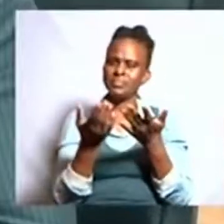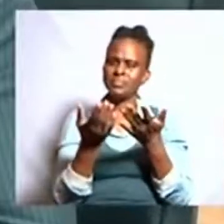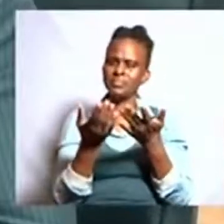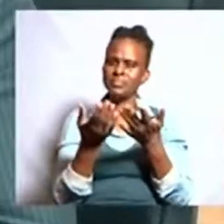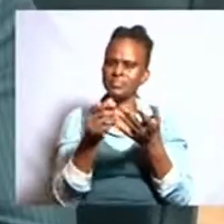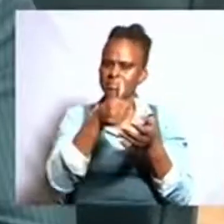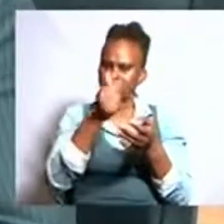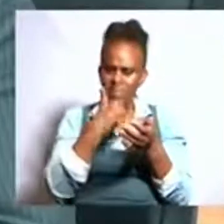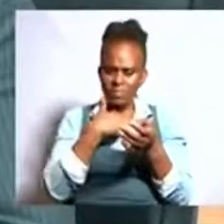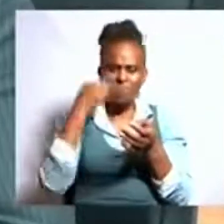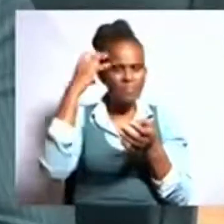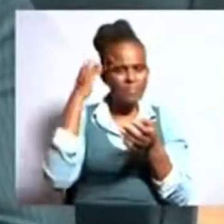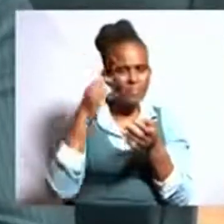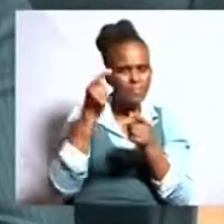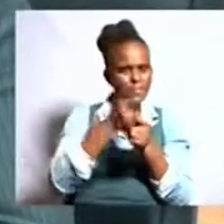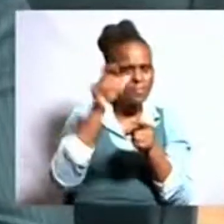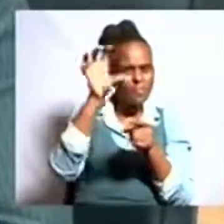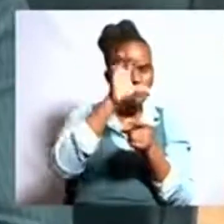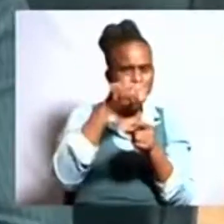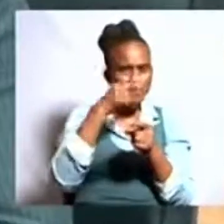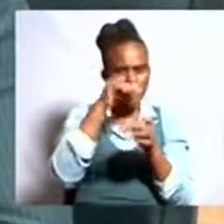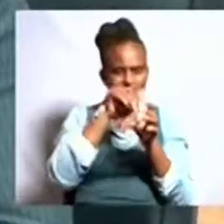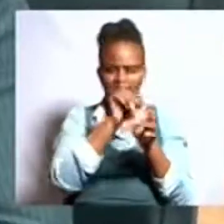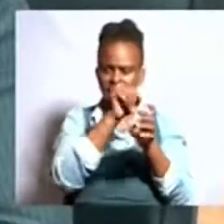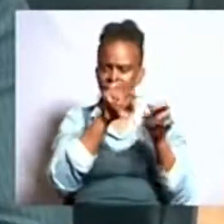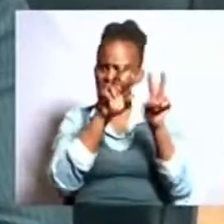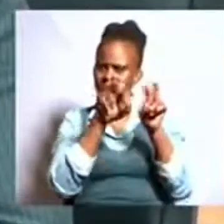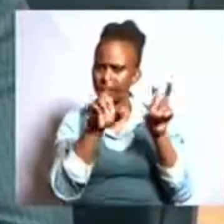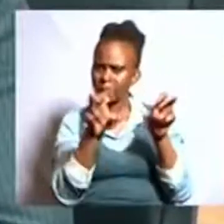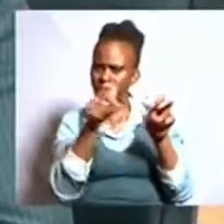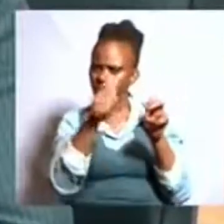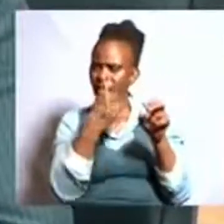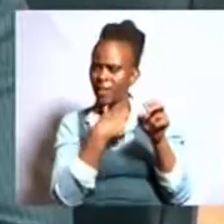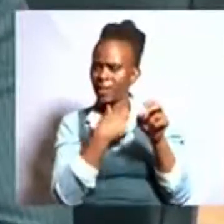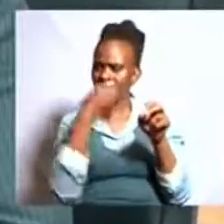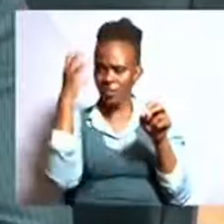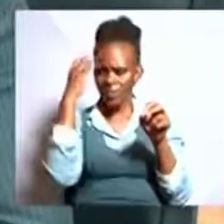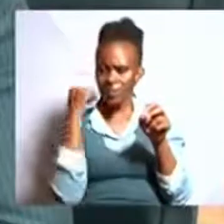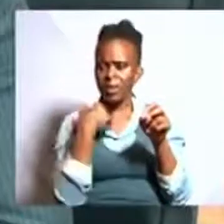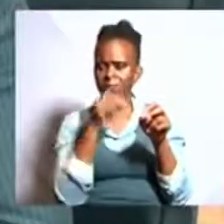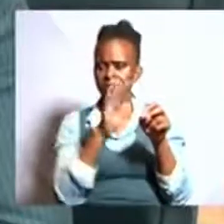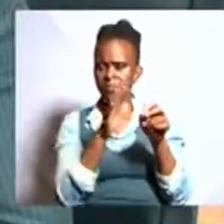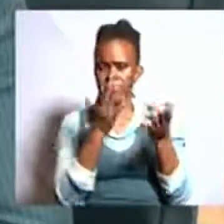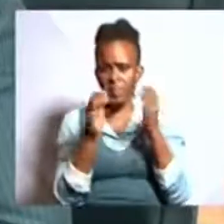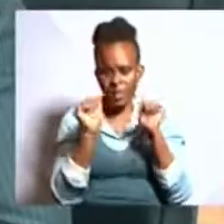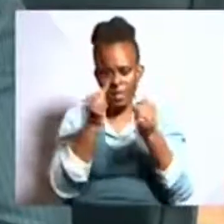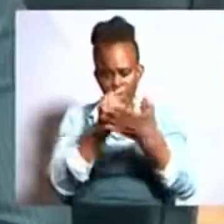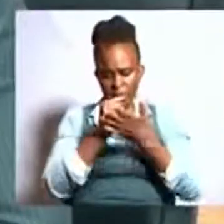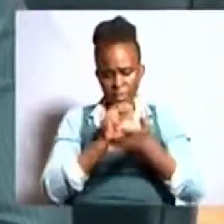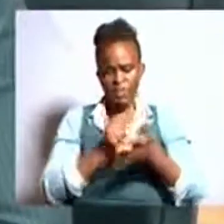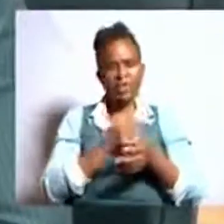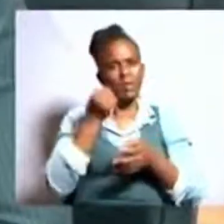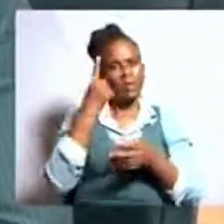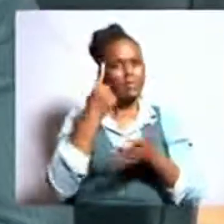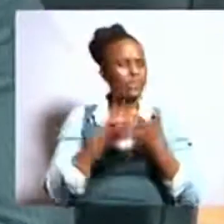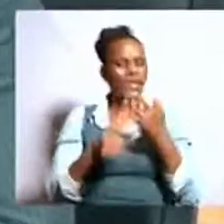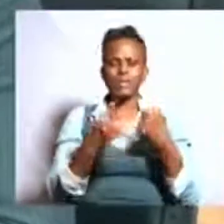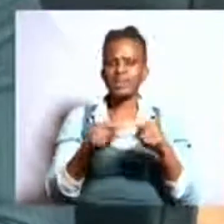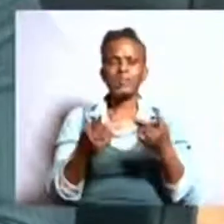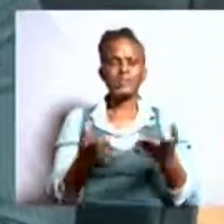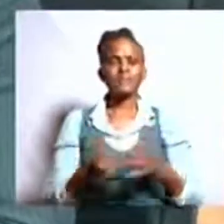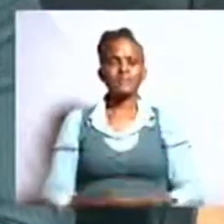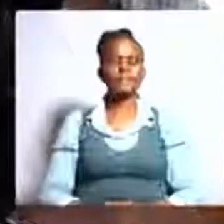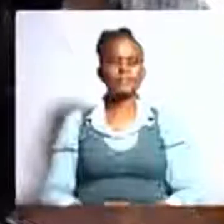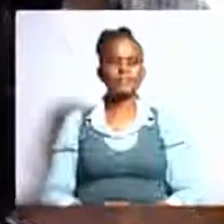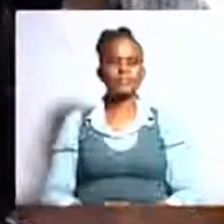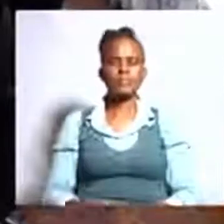did you have any officers from the province who were part of this, scrutinizing this? Maybe they can help us understand what happened.